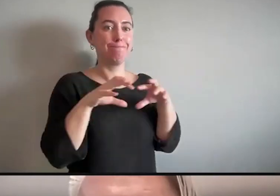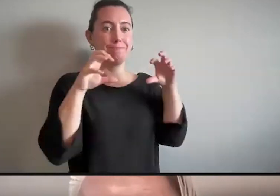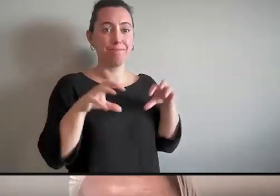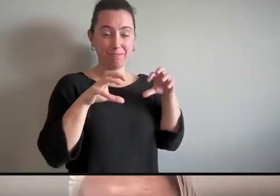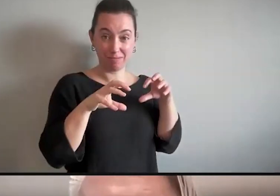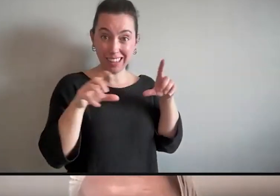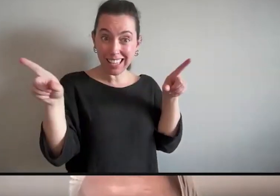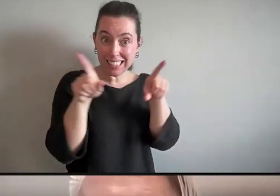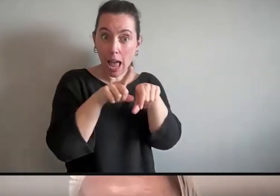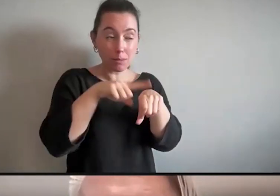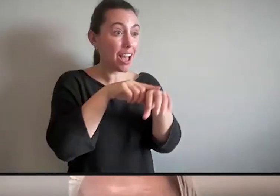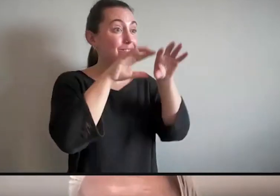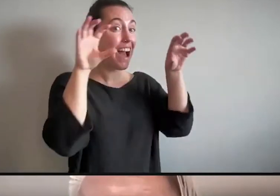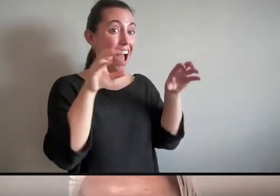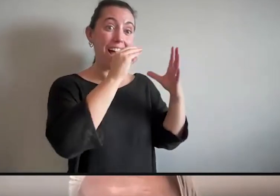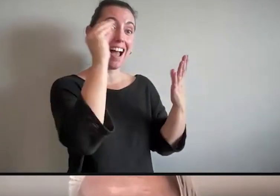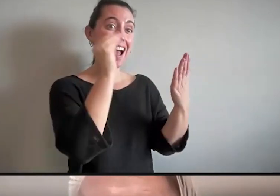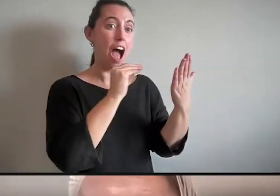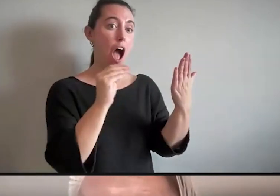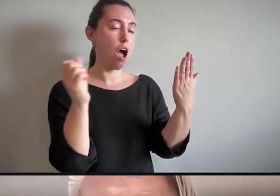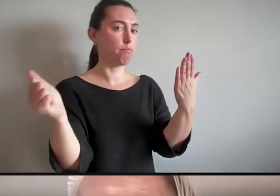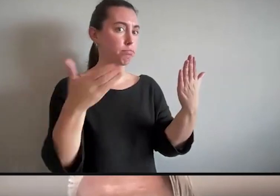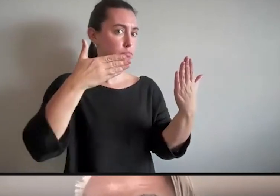can prompt the person